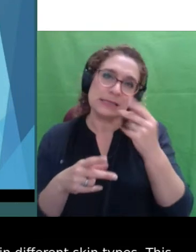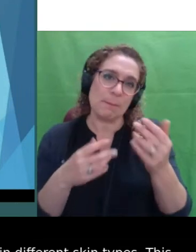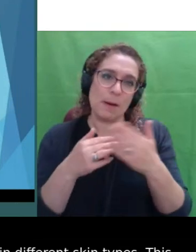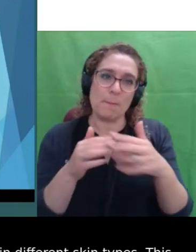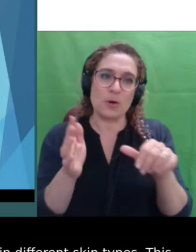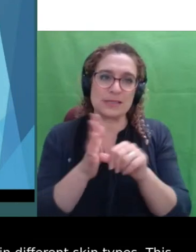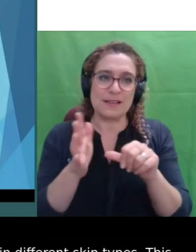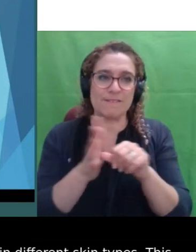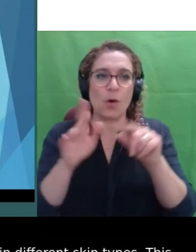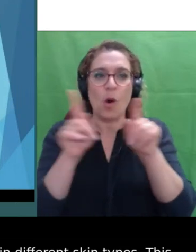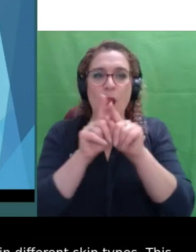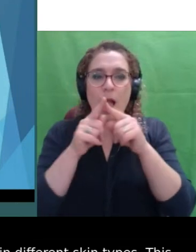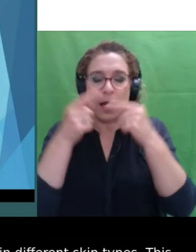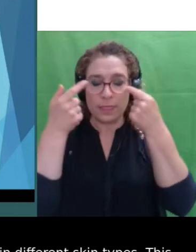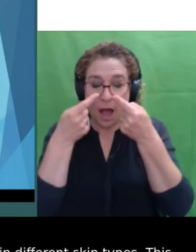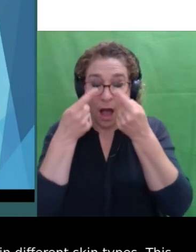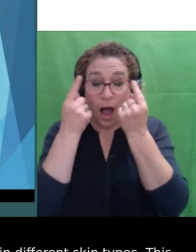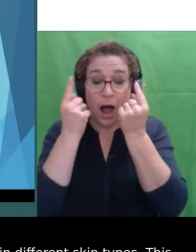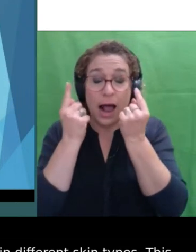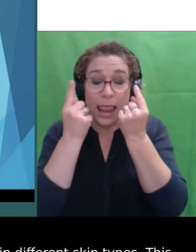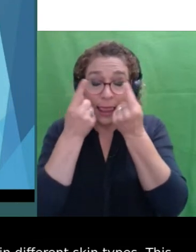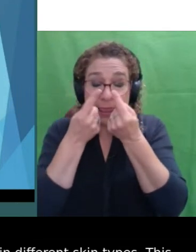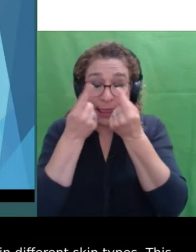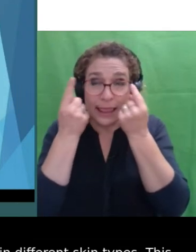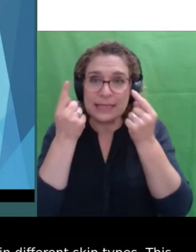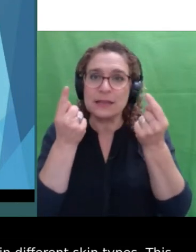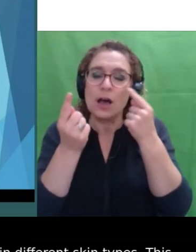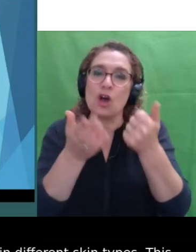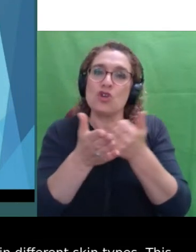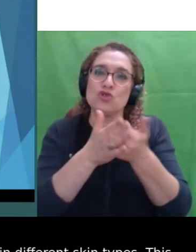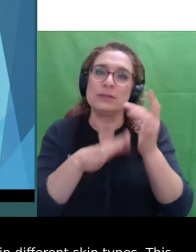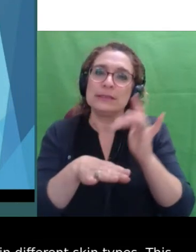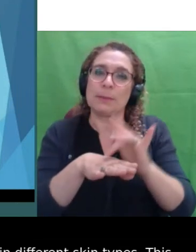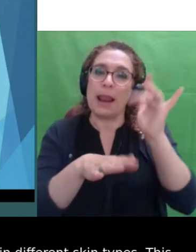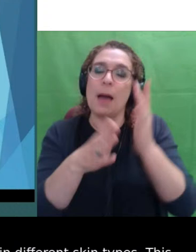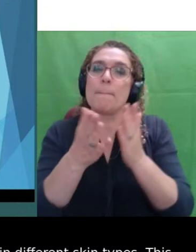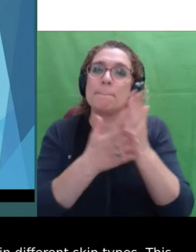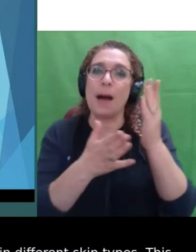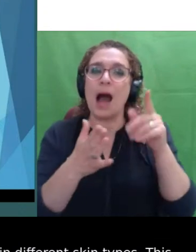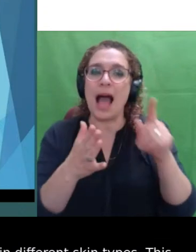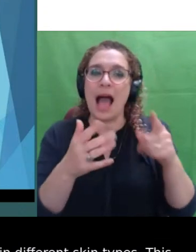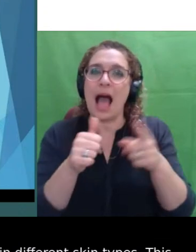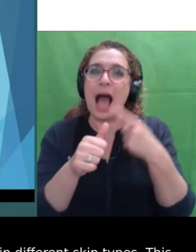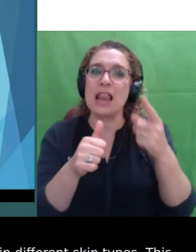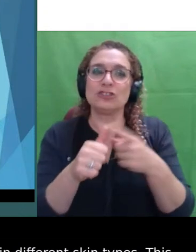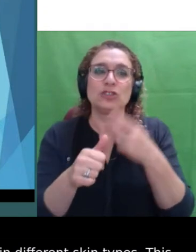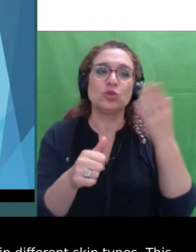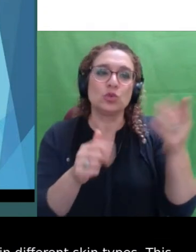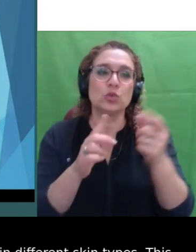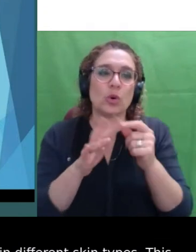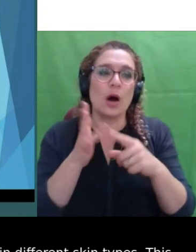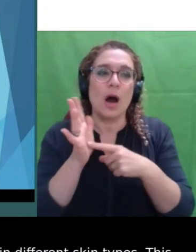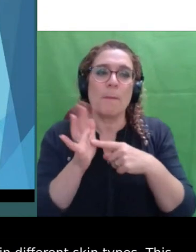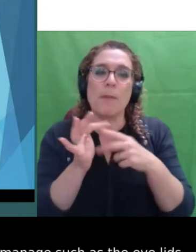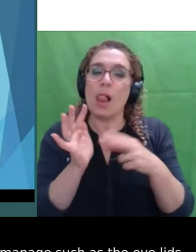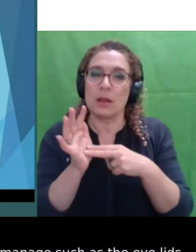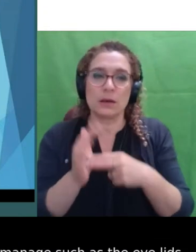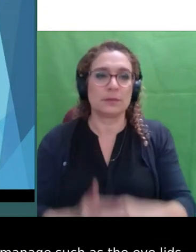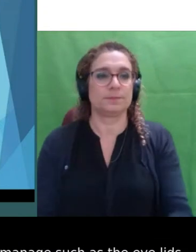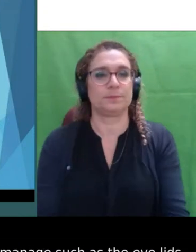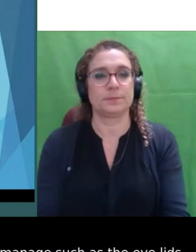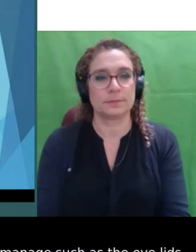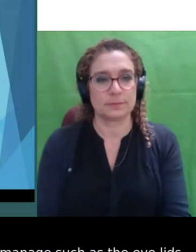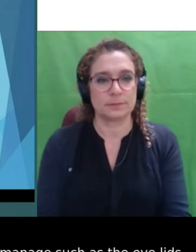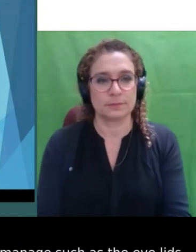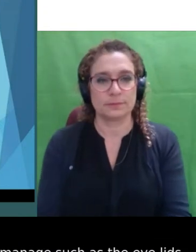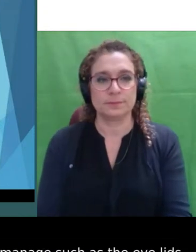eyelids and the eyelids often are stimulated by allergy to pollen or airborne allergy so